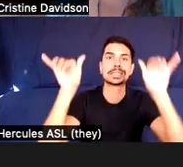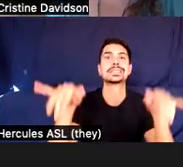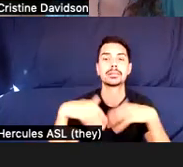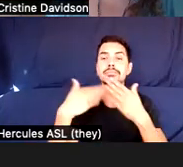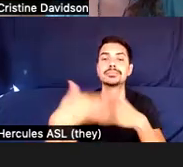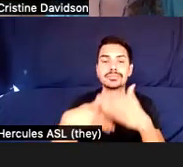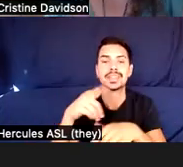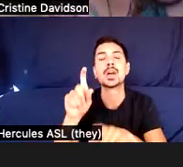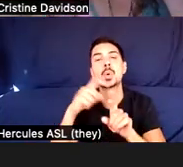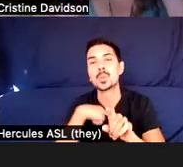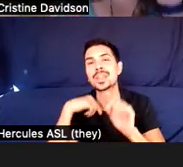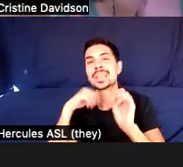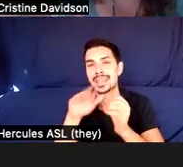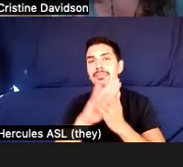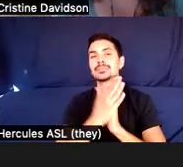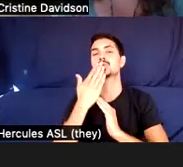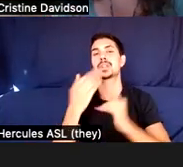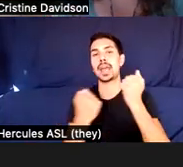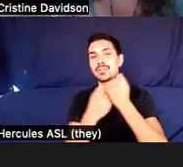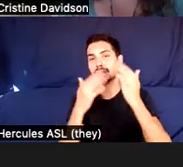make sense?